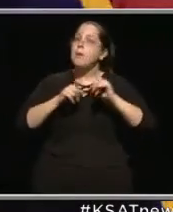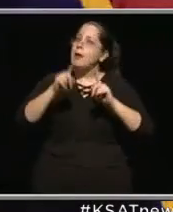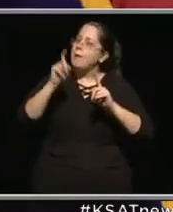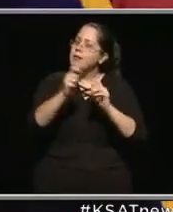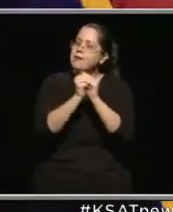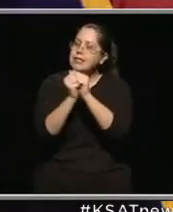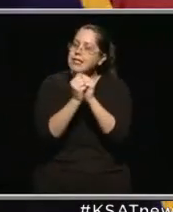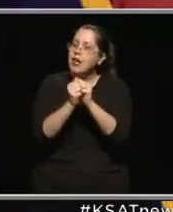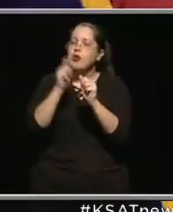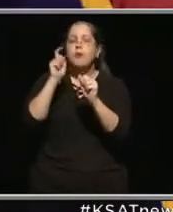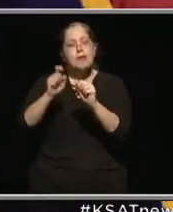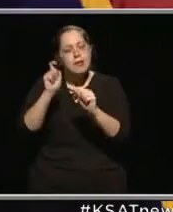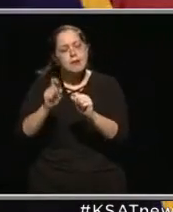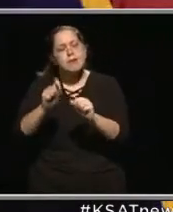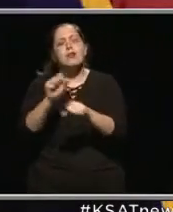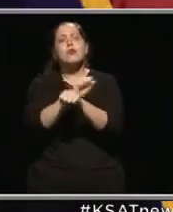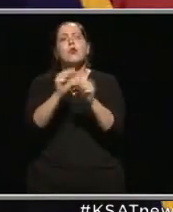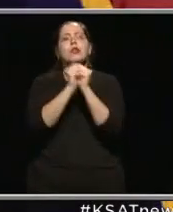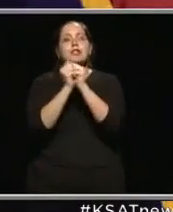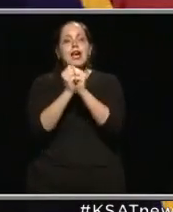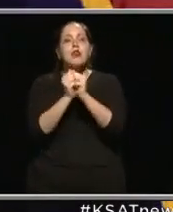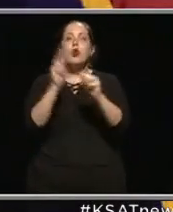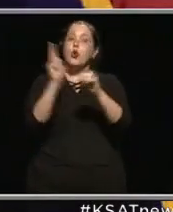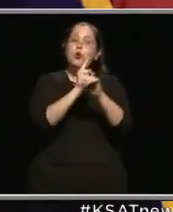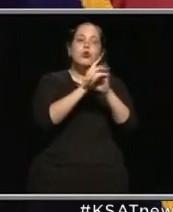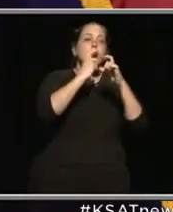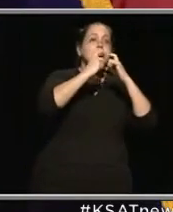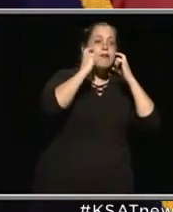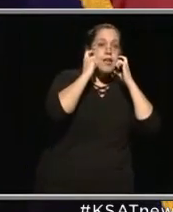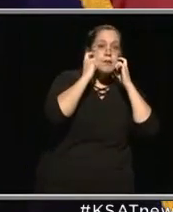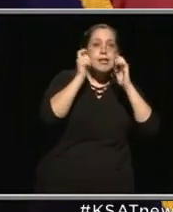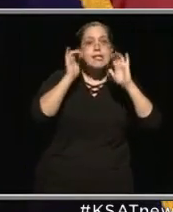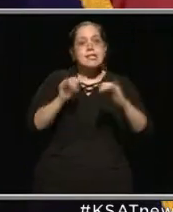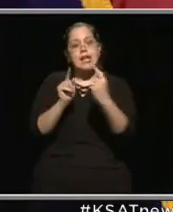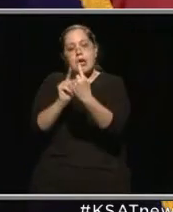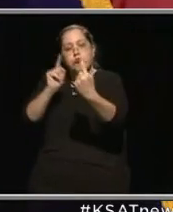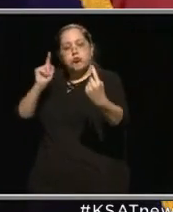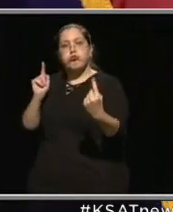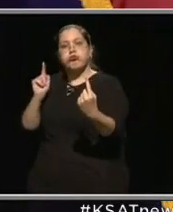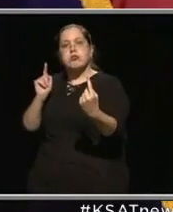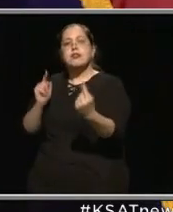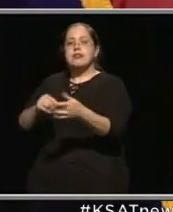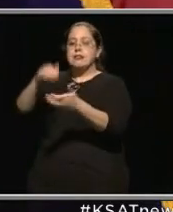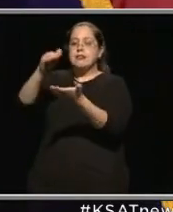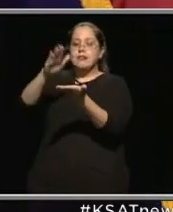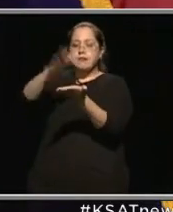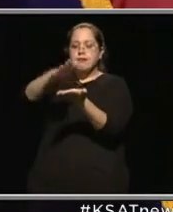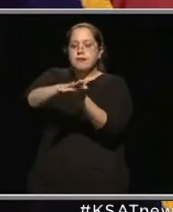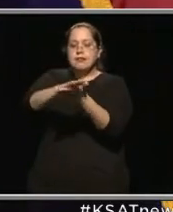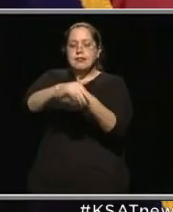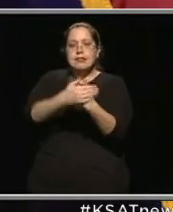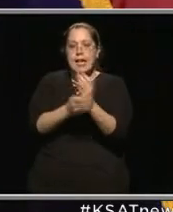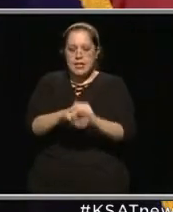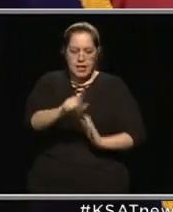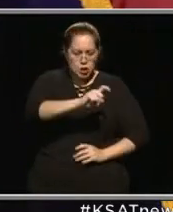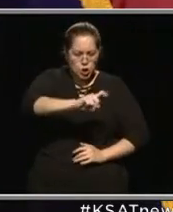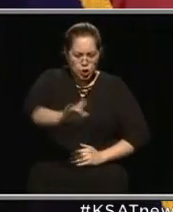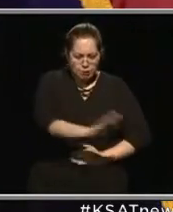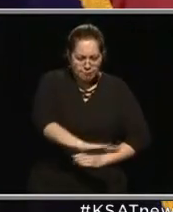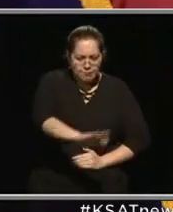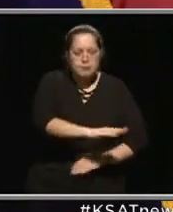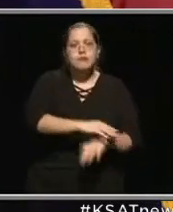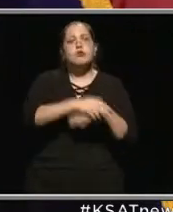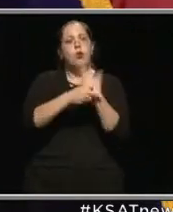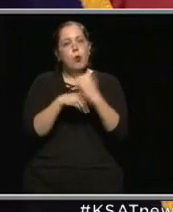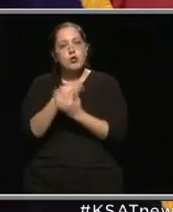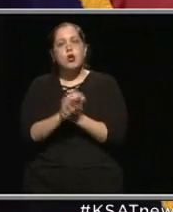this together. We've got to work together to do it. Wear the face mask, maintain physical distance, sanitize hard surfaces, wash your hands,